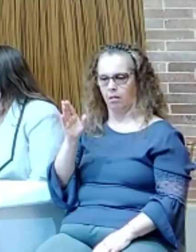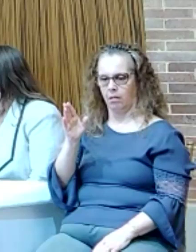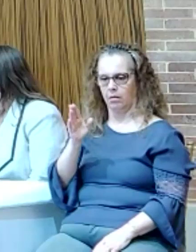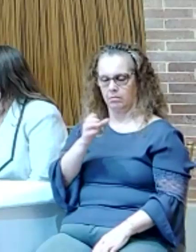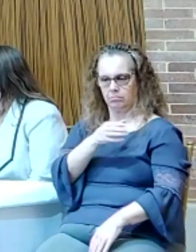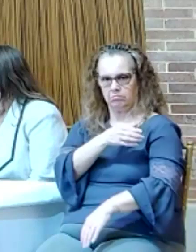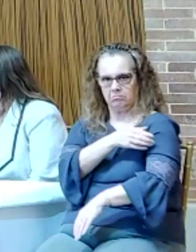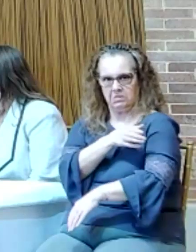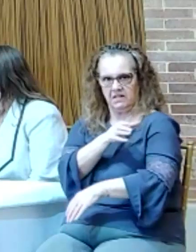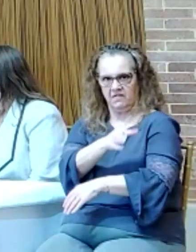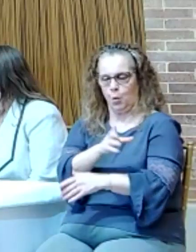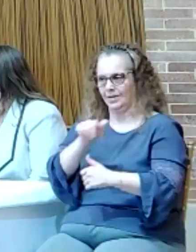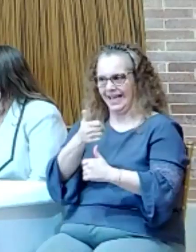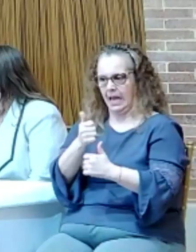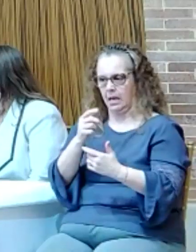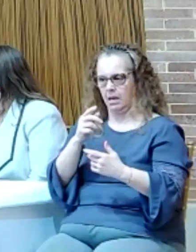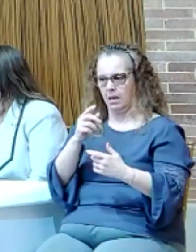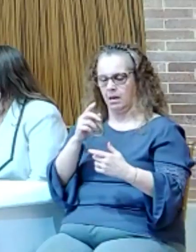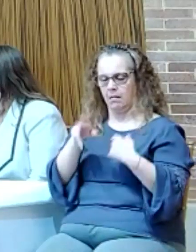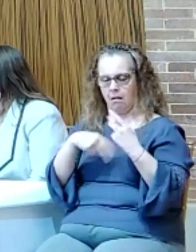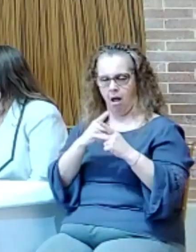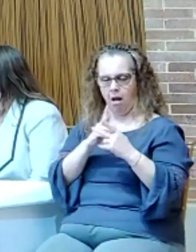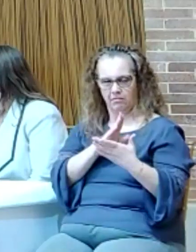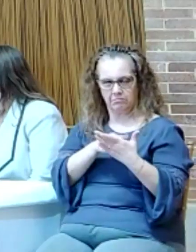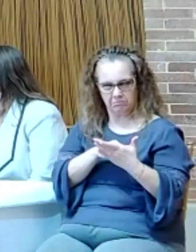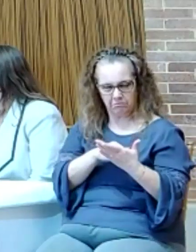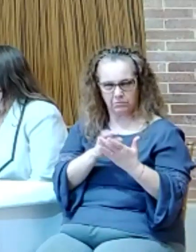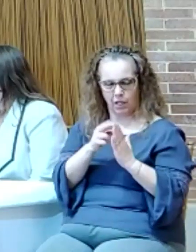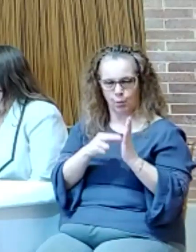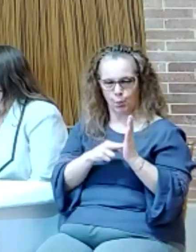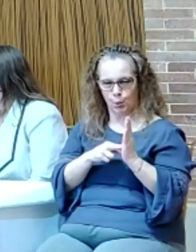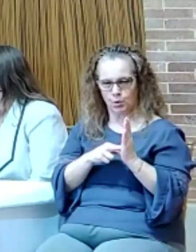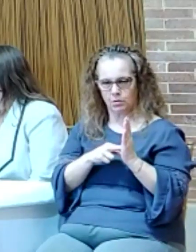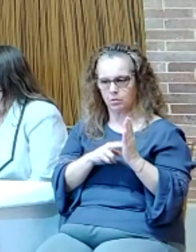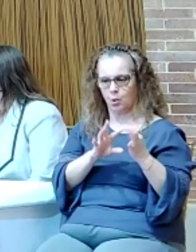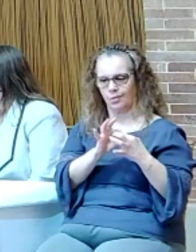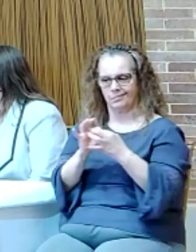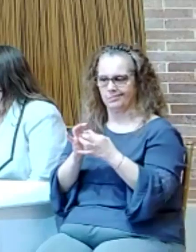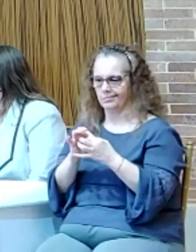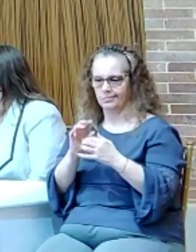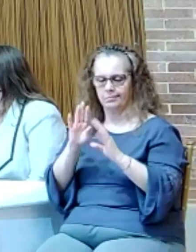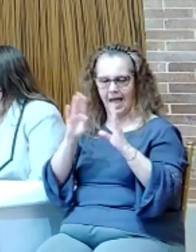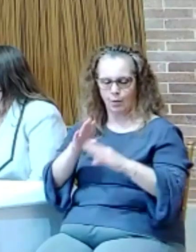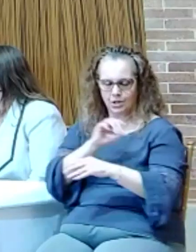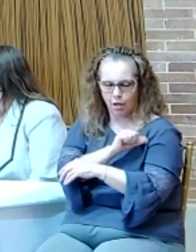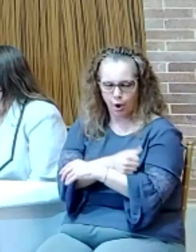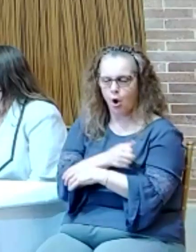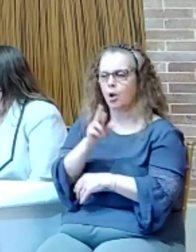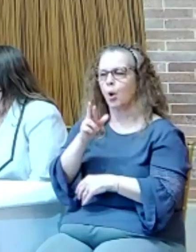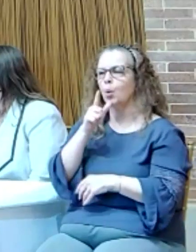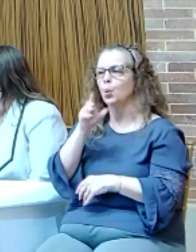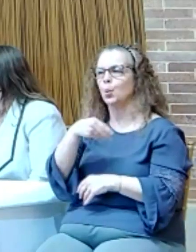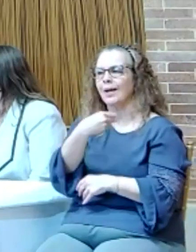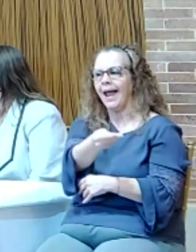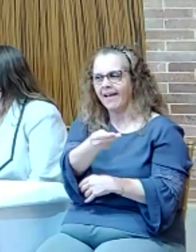of violation so if a situation arises definitely reaching out to the corresponding Housing Authority or the administering agency of